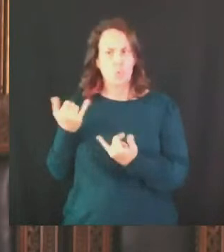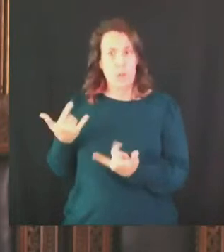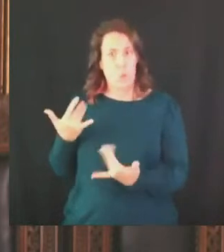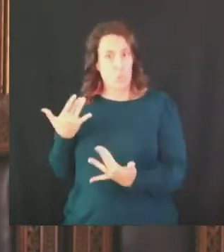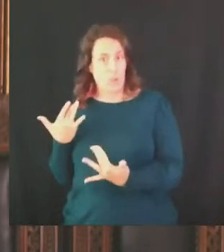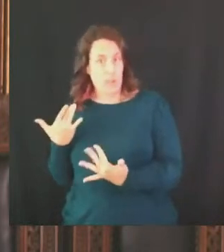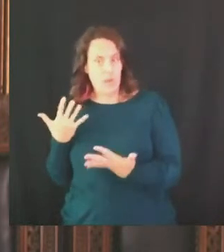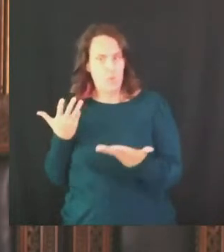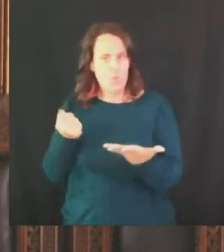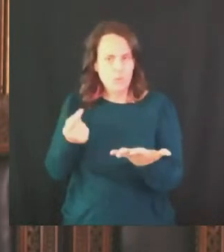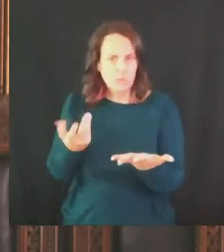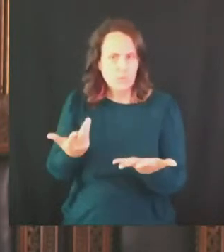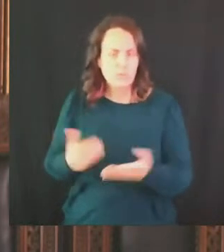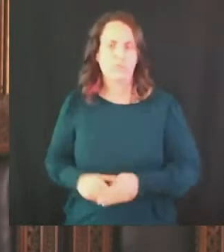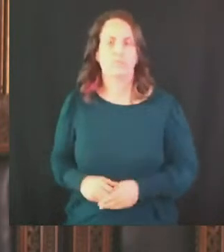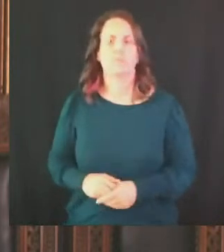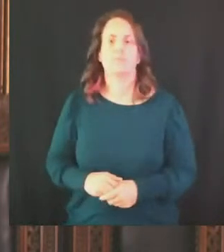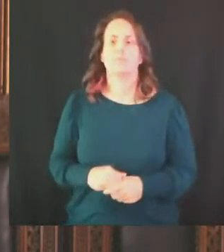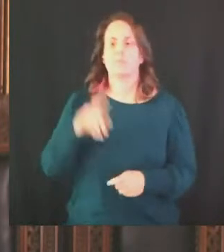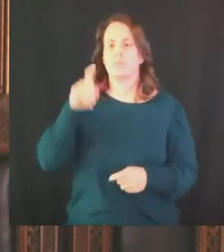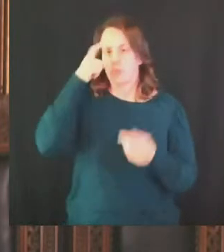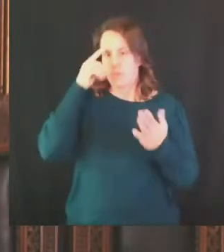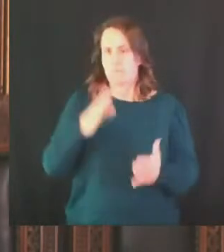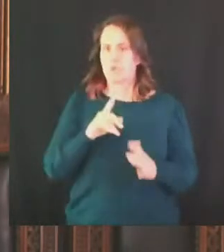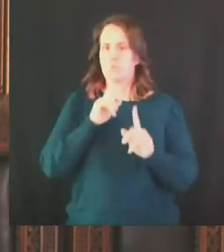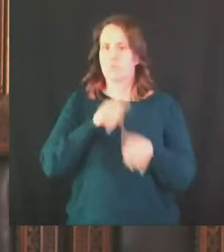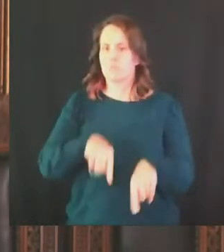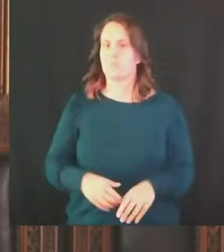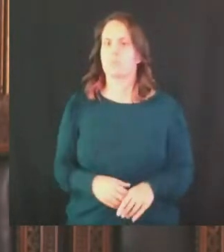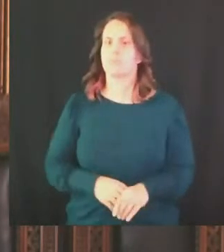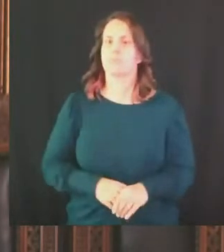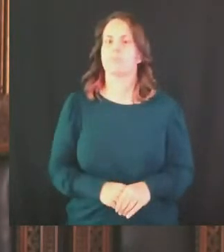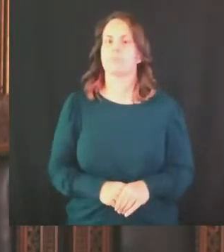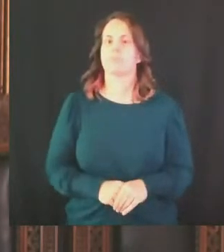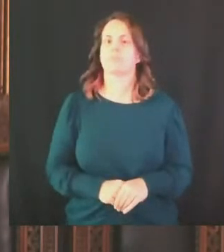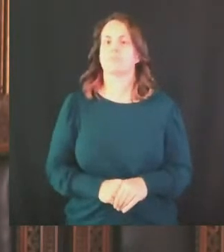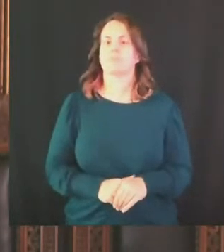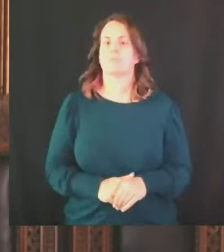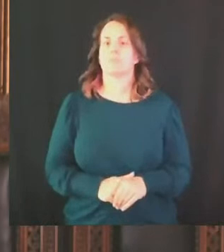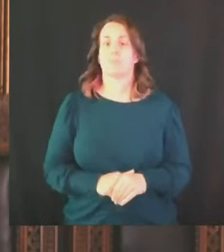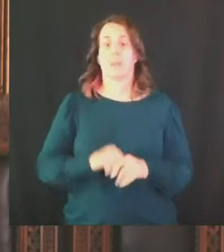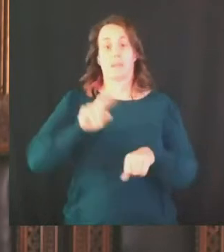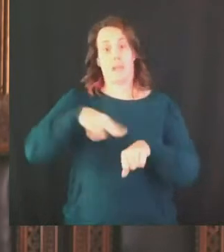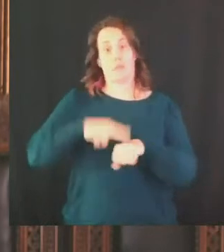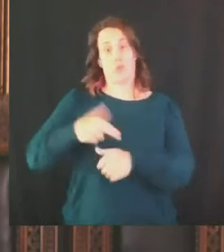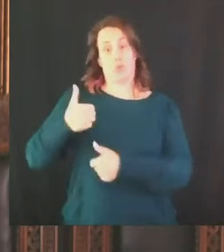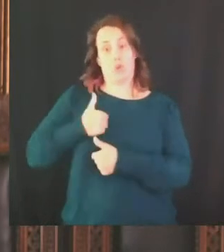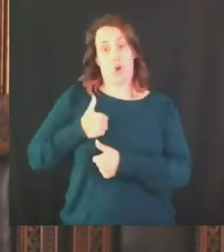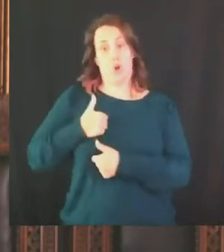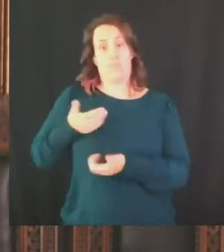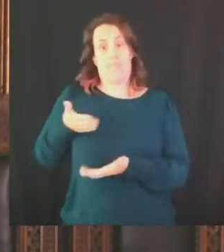any possible option that you mentioned. They are there to assist the